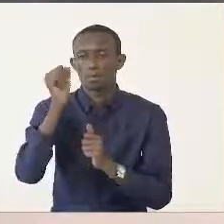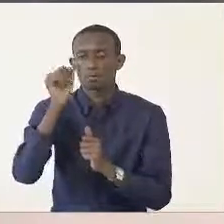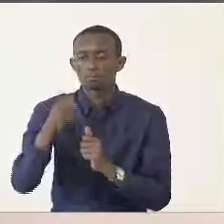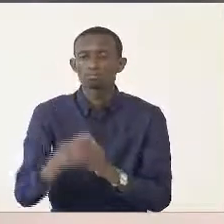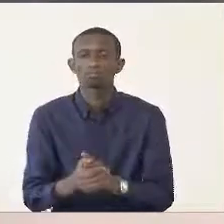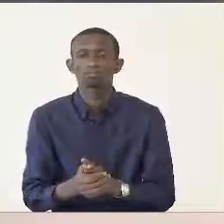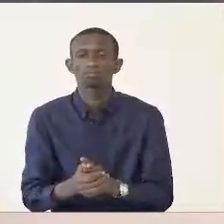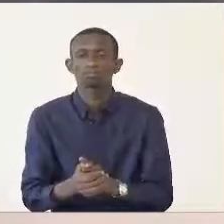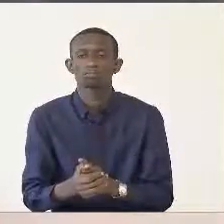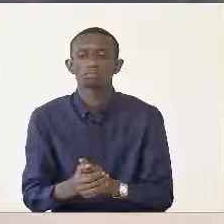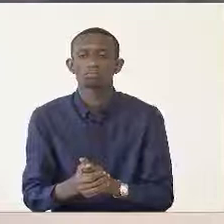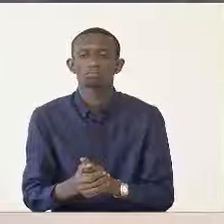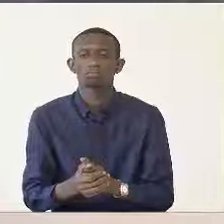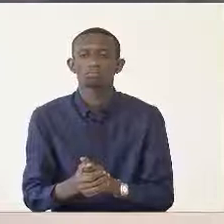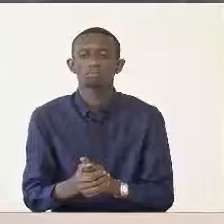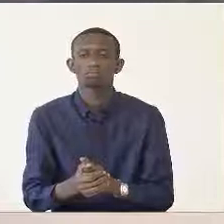4500